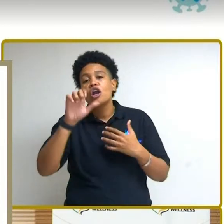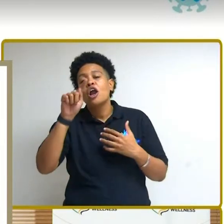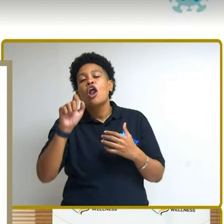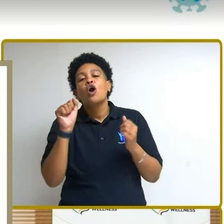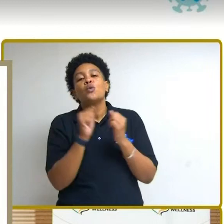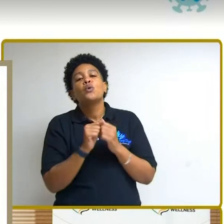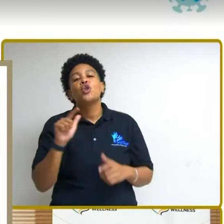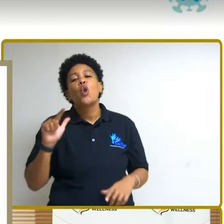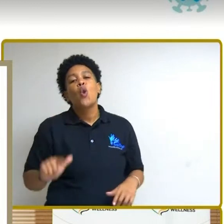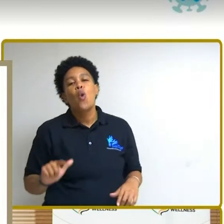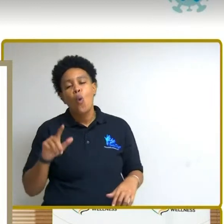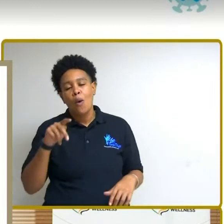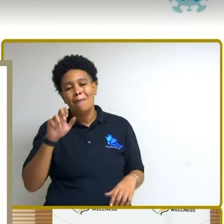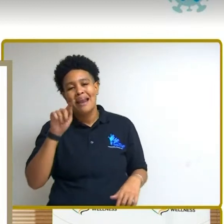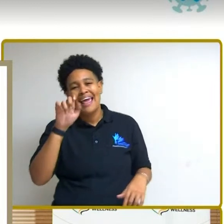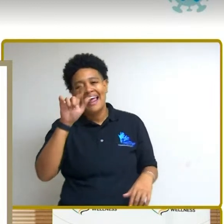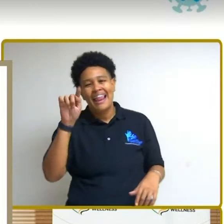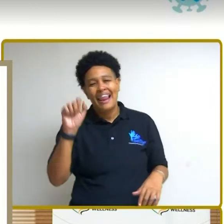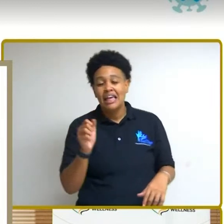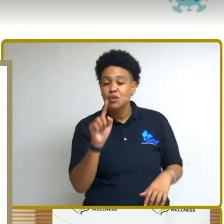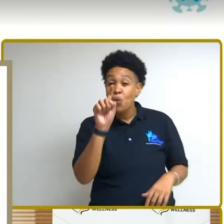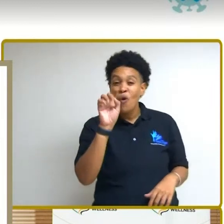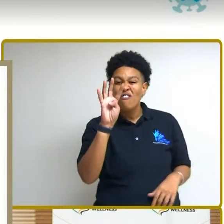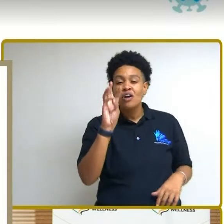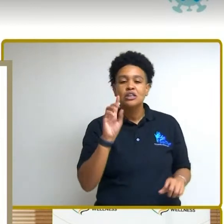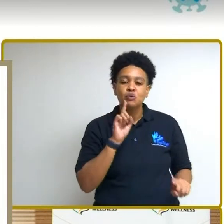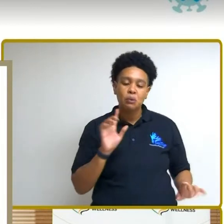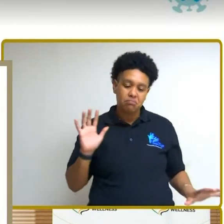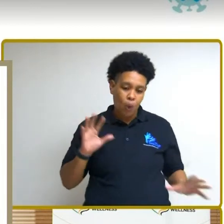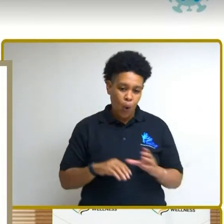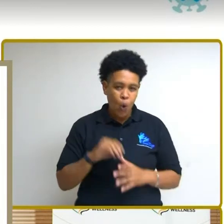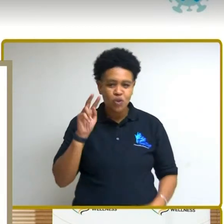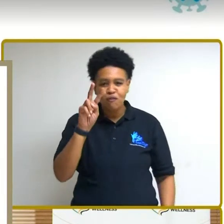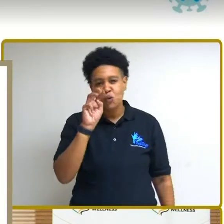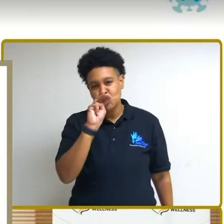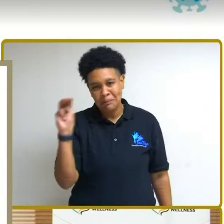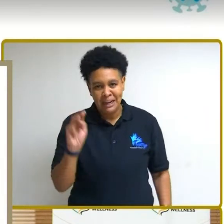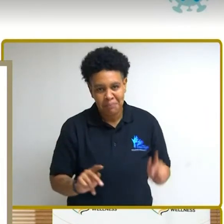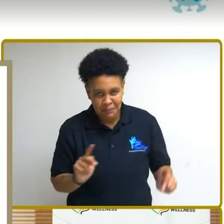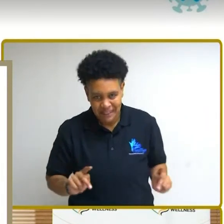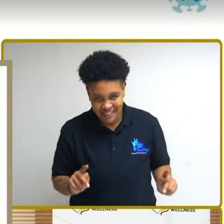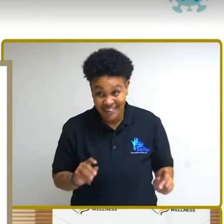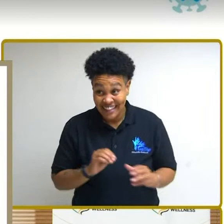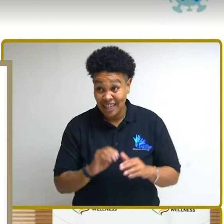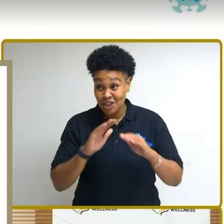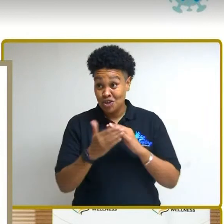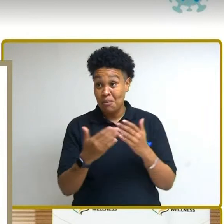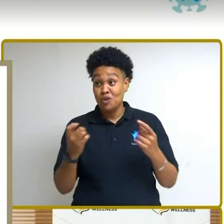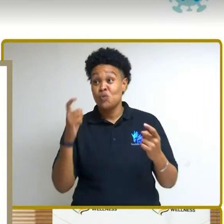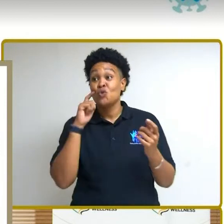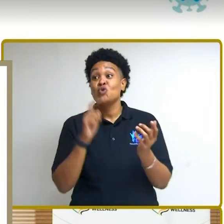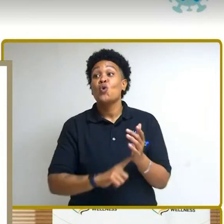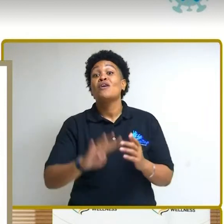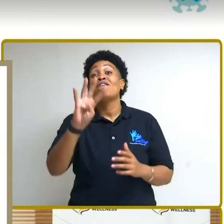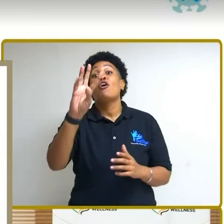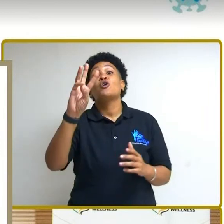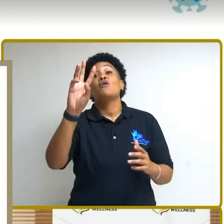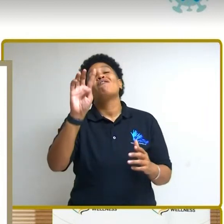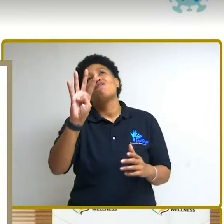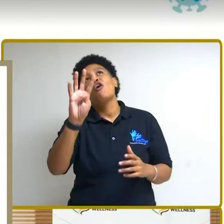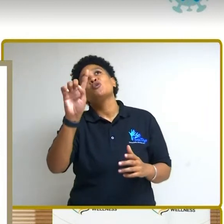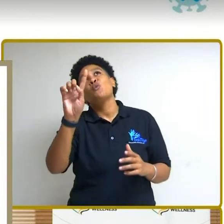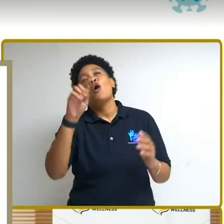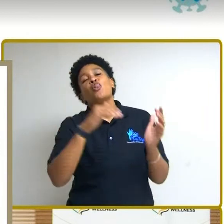low platelets. In Jamaica, it should be noted that as of today,